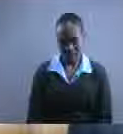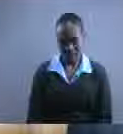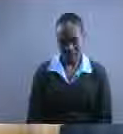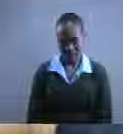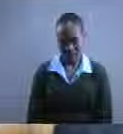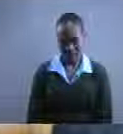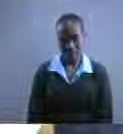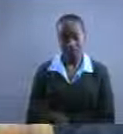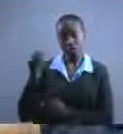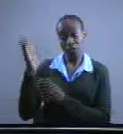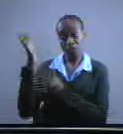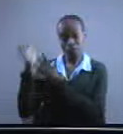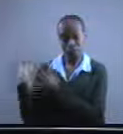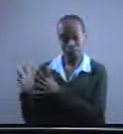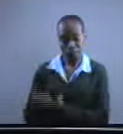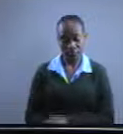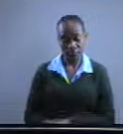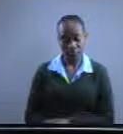Honourable Speaker,